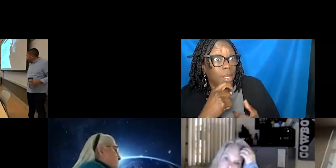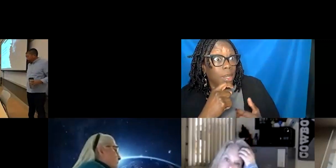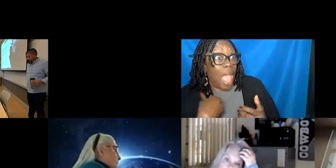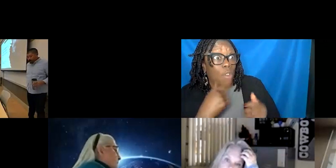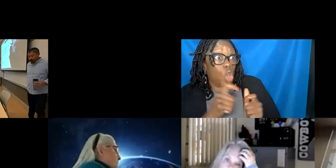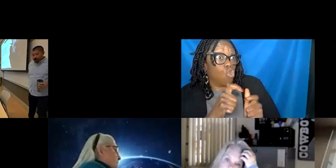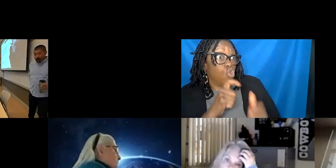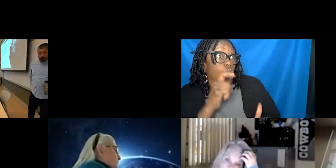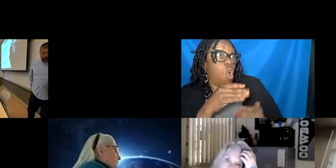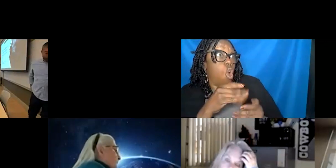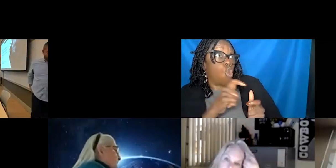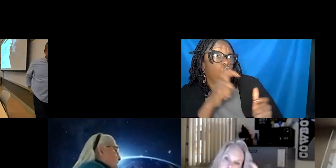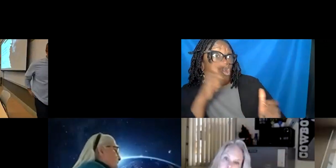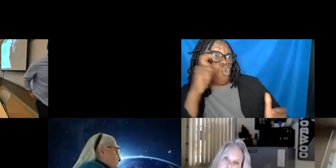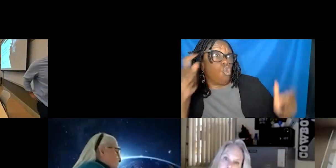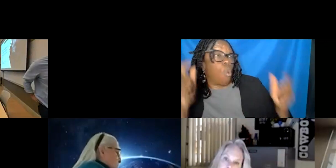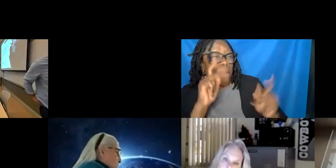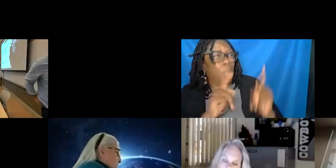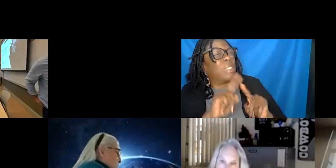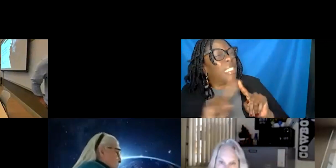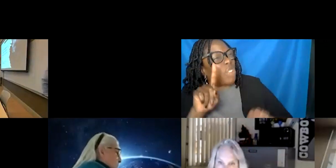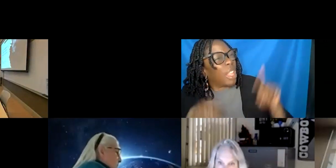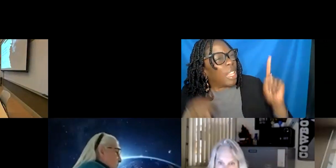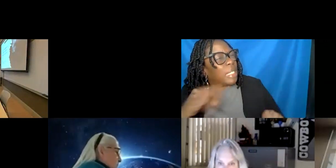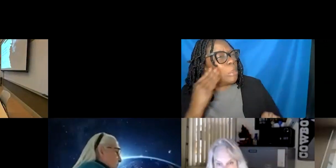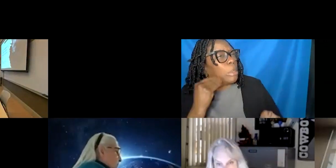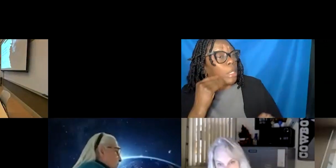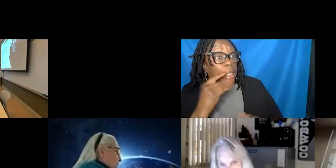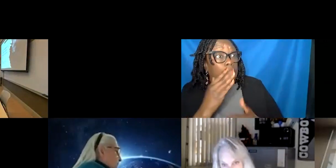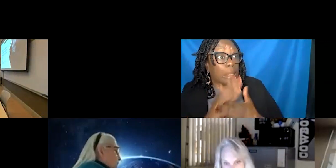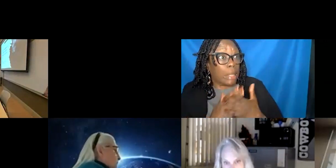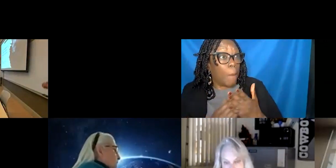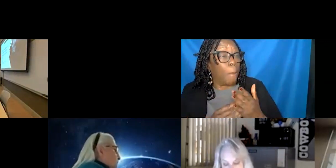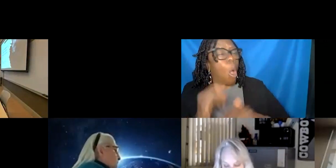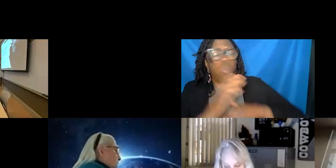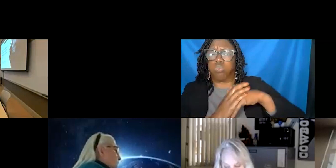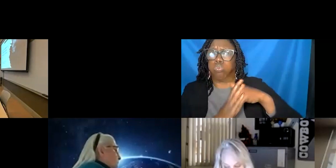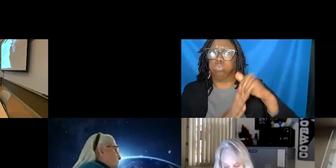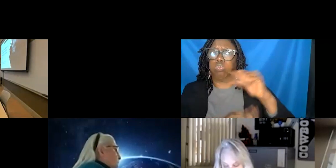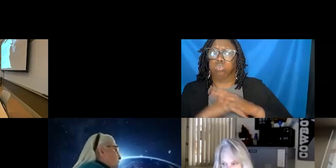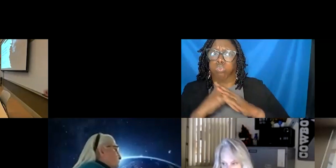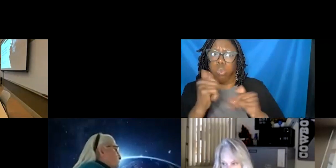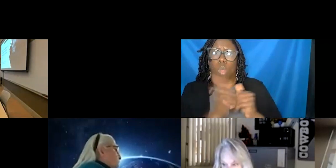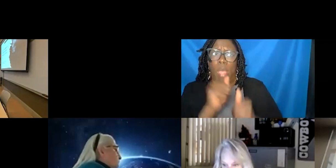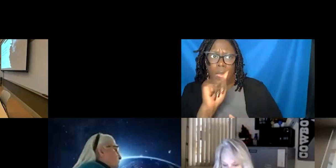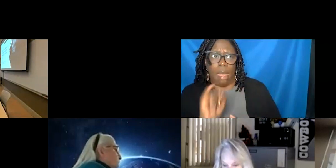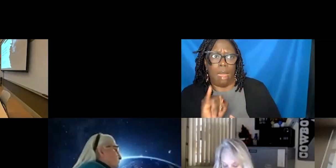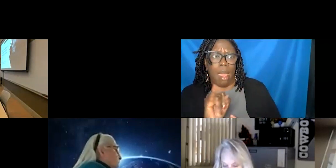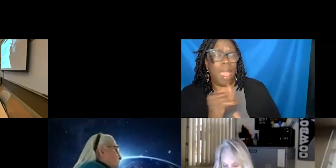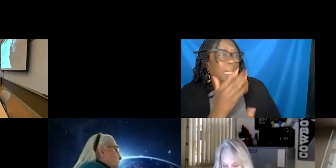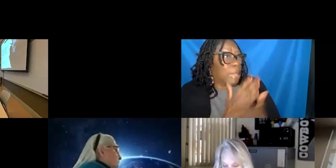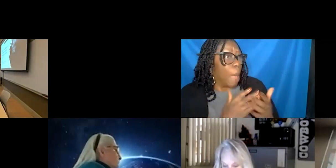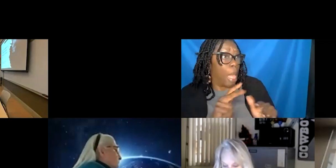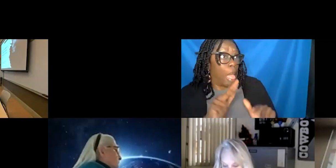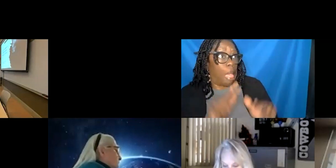large gamut of people with different experiences with AI. Those who are very, very comfortable and those who might not know what it is yet.